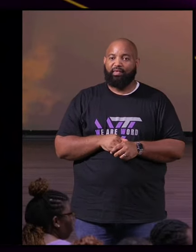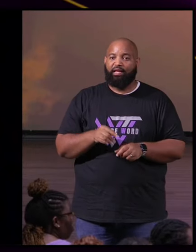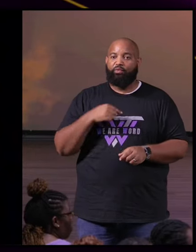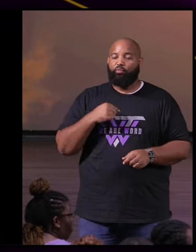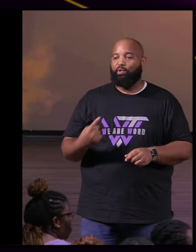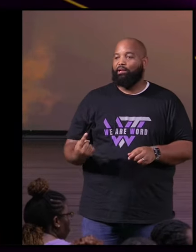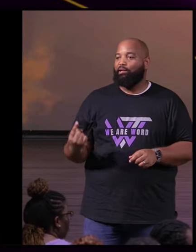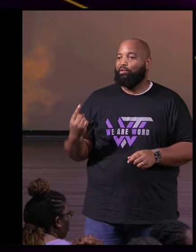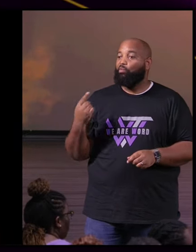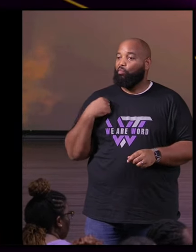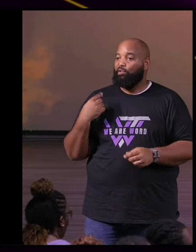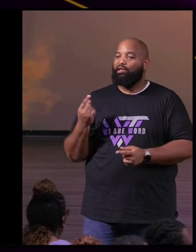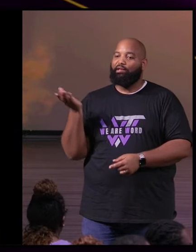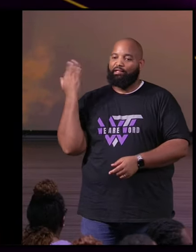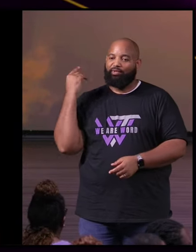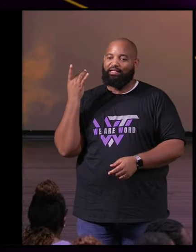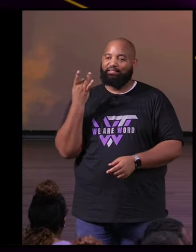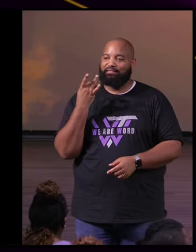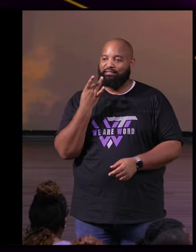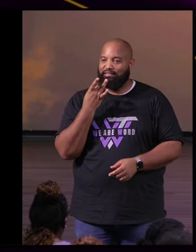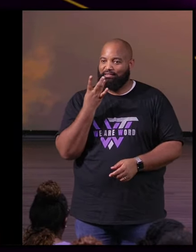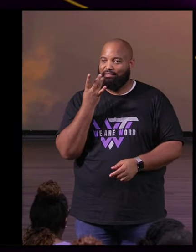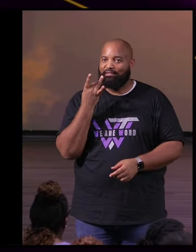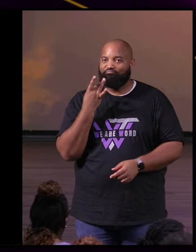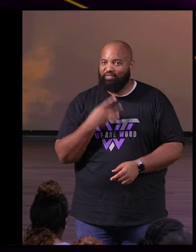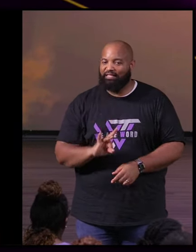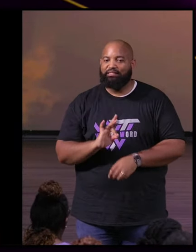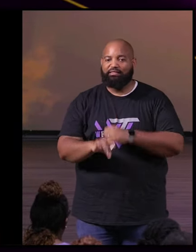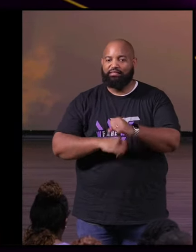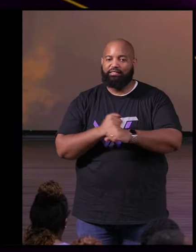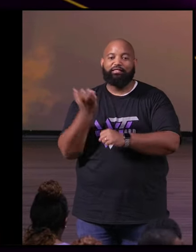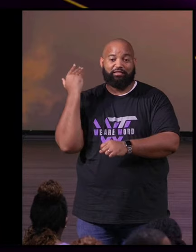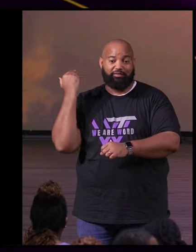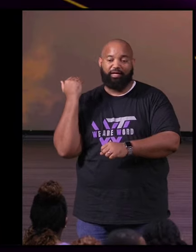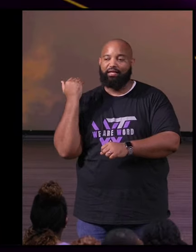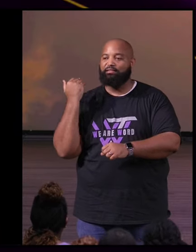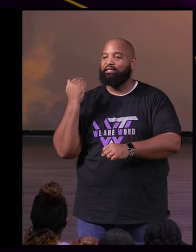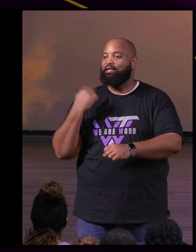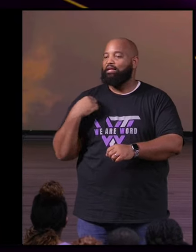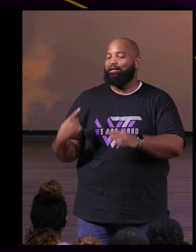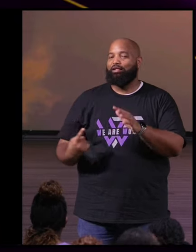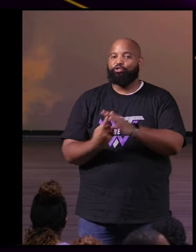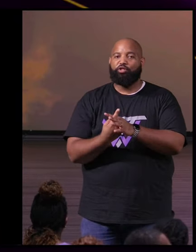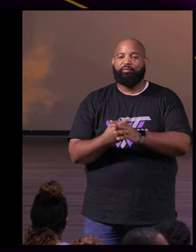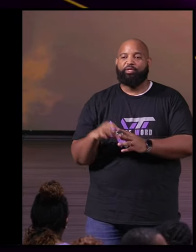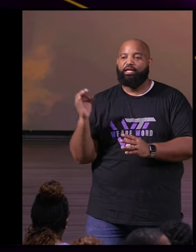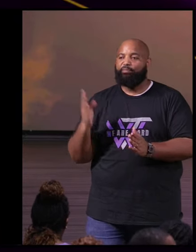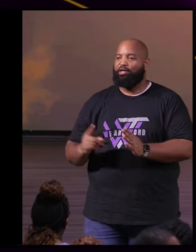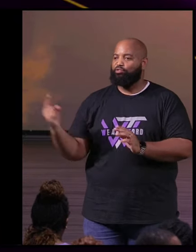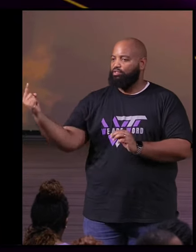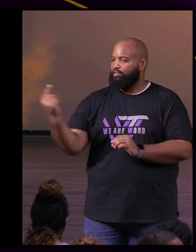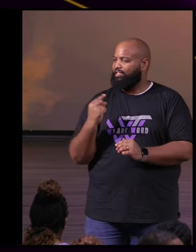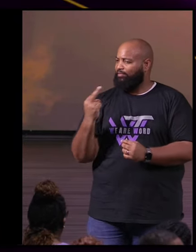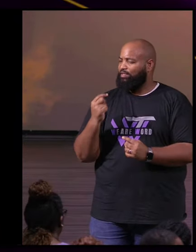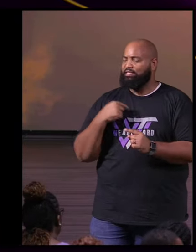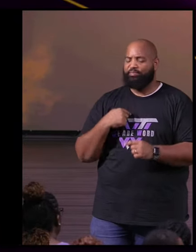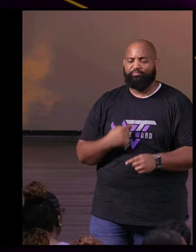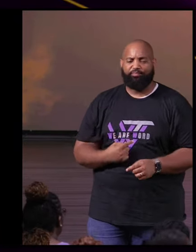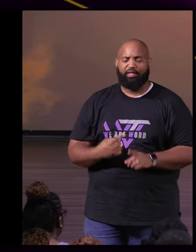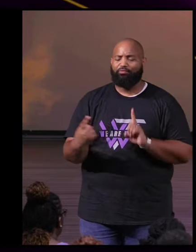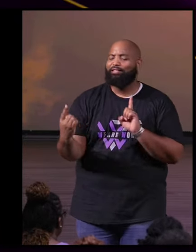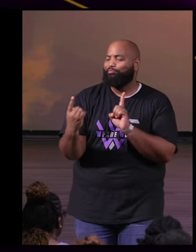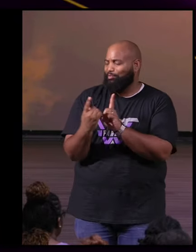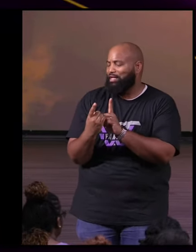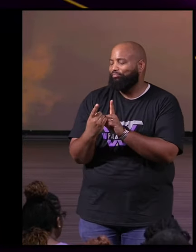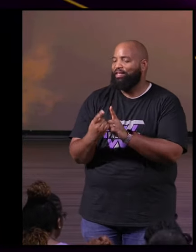when I came here 18 years ago, a local pastor visited me at our building at 820 Nashville Road,